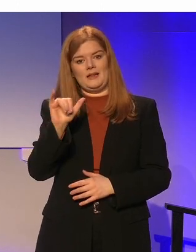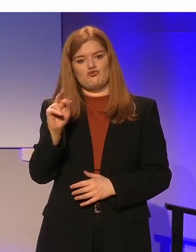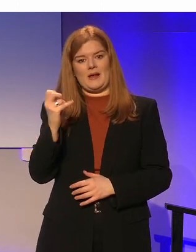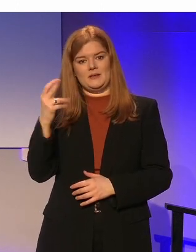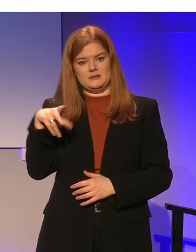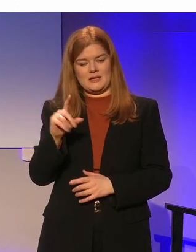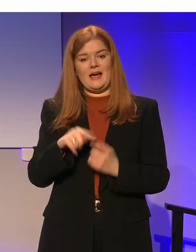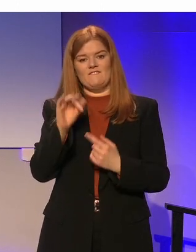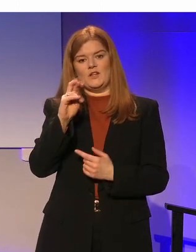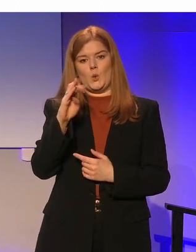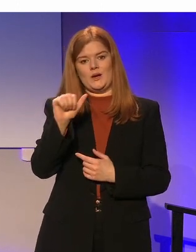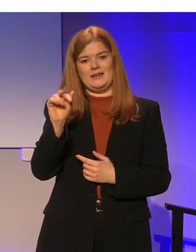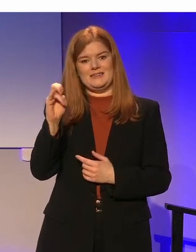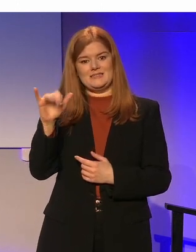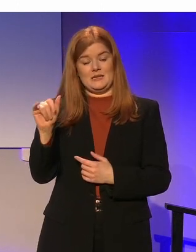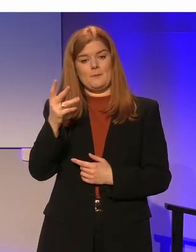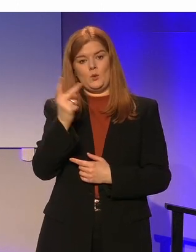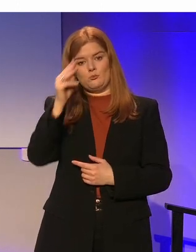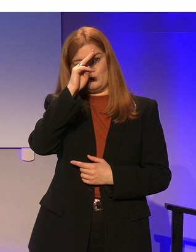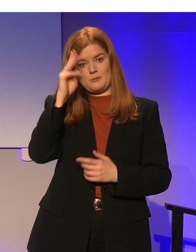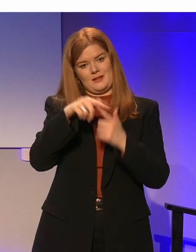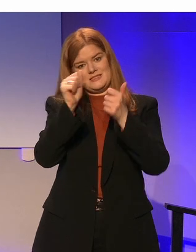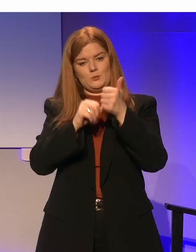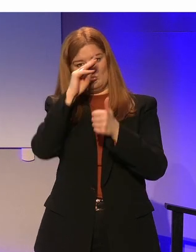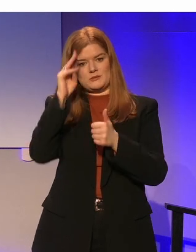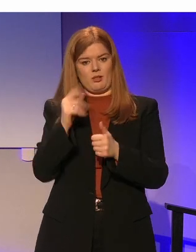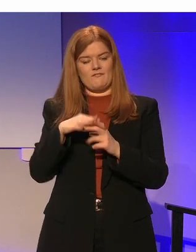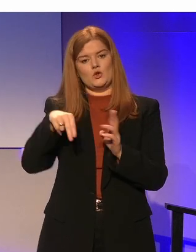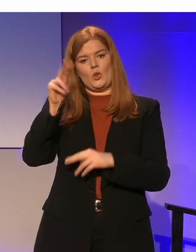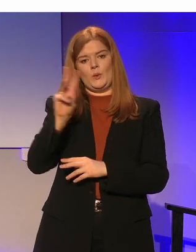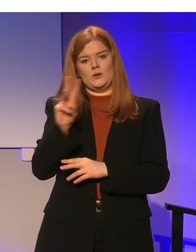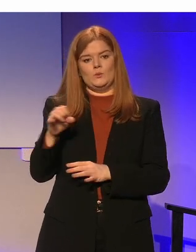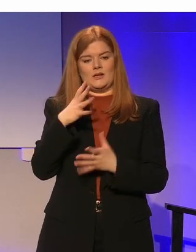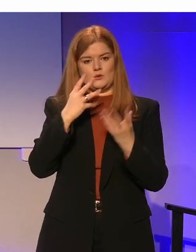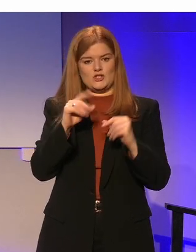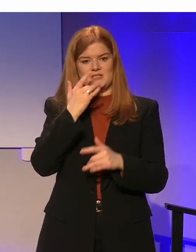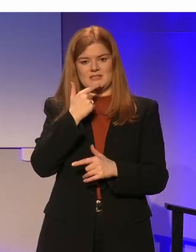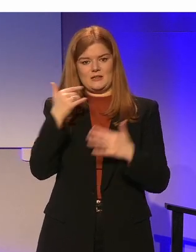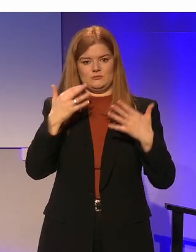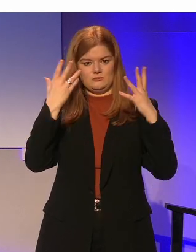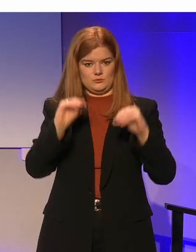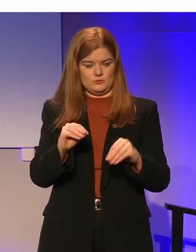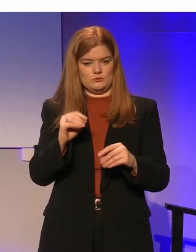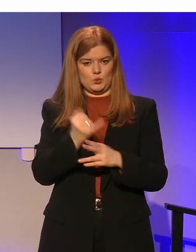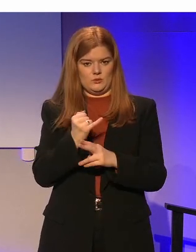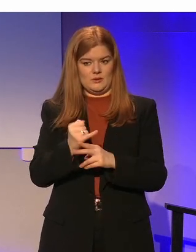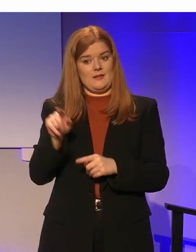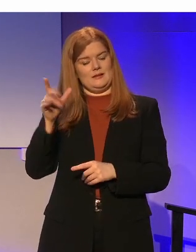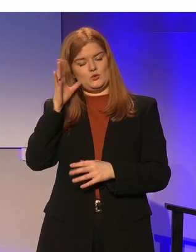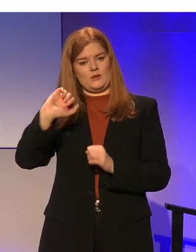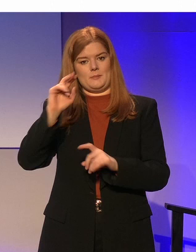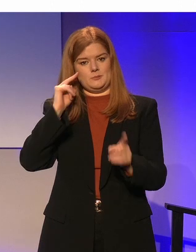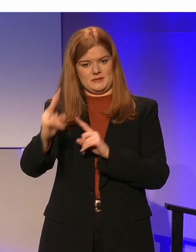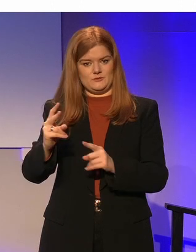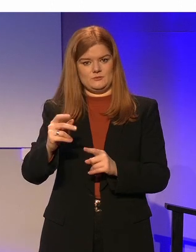Redmond and Fiona Keelty, who are Principal and Deputy Principal respectively of the North Wicklow Education Secondary School. And we're going to hear their insights